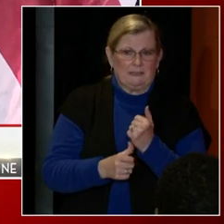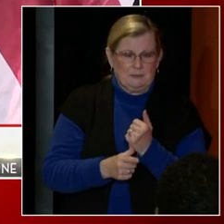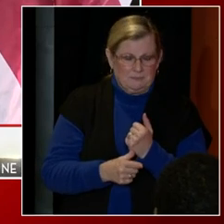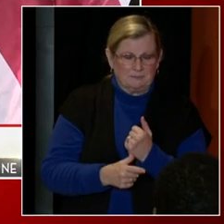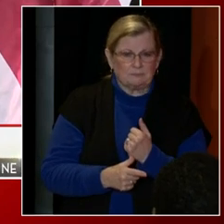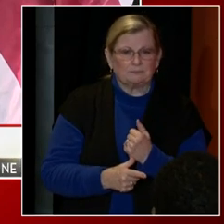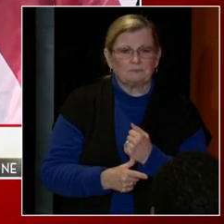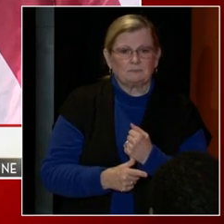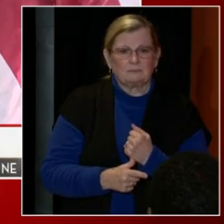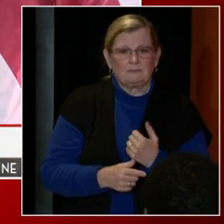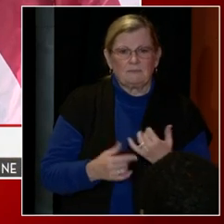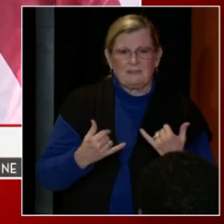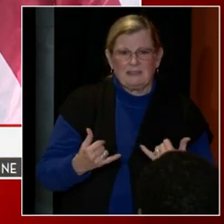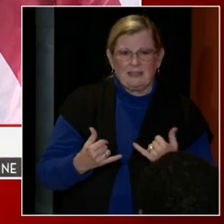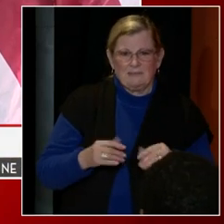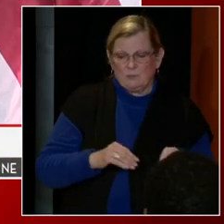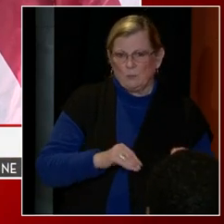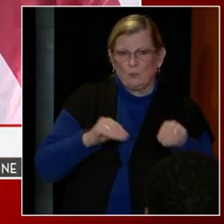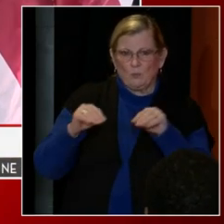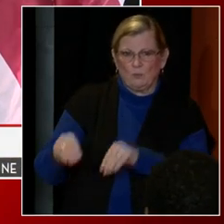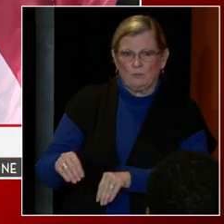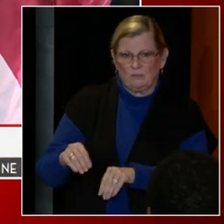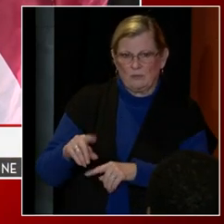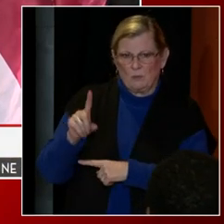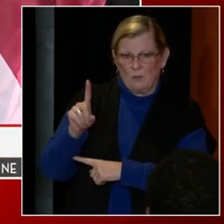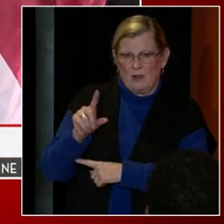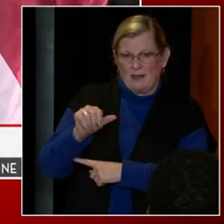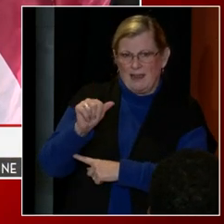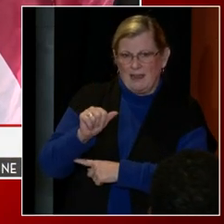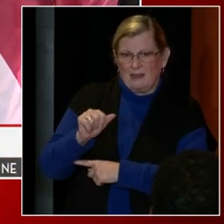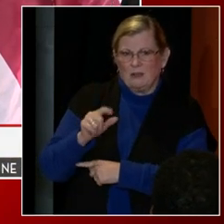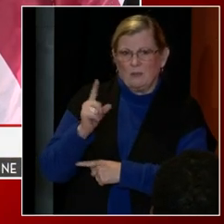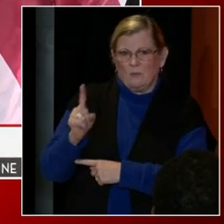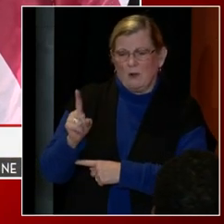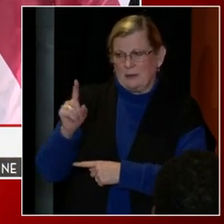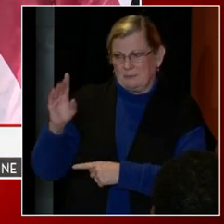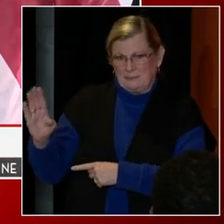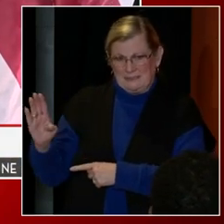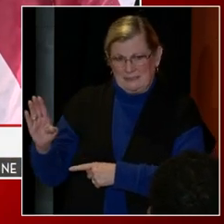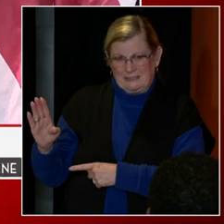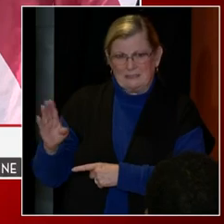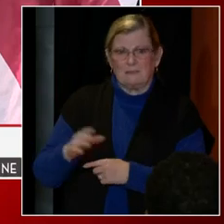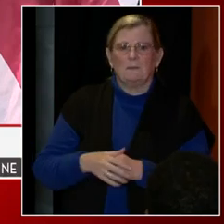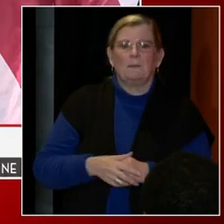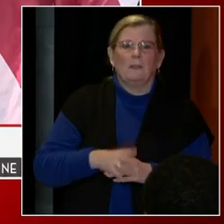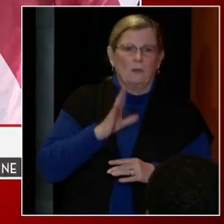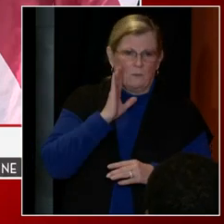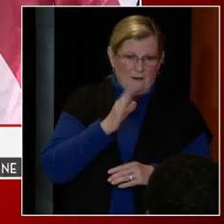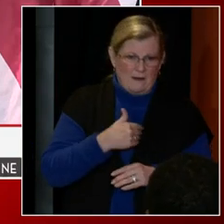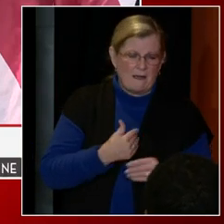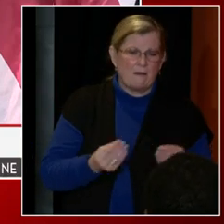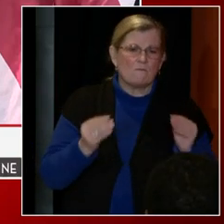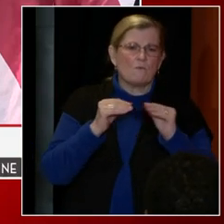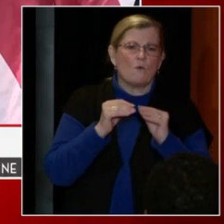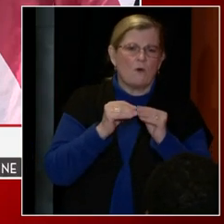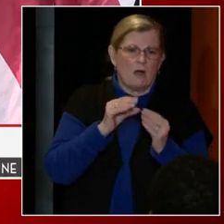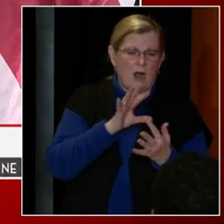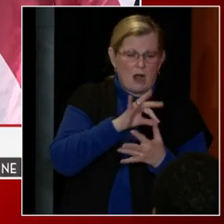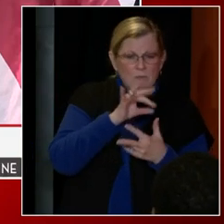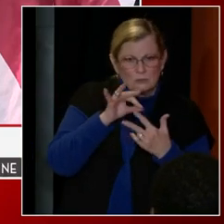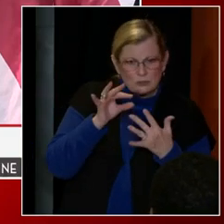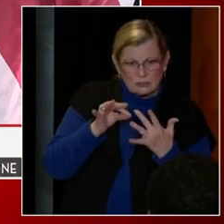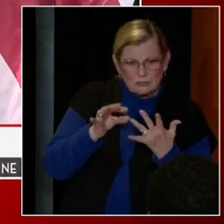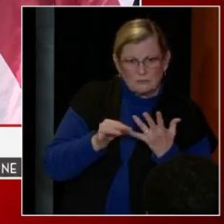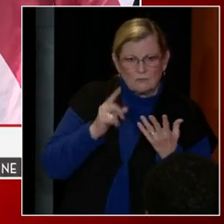1A and get into phase 1B, we have even more options with the Moderna vaccine, moving it out even further into